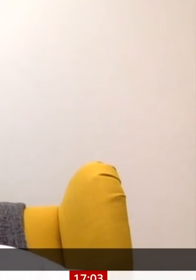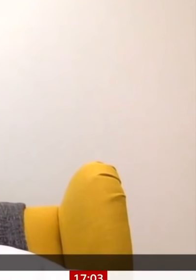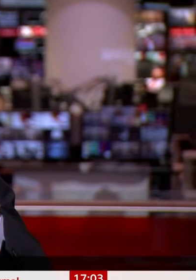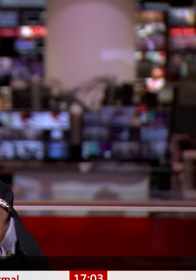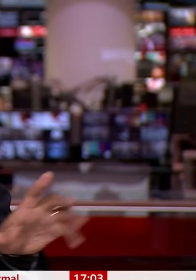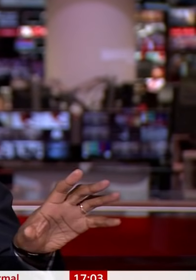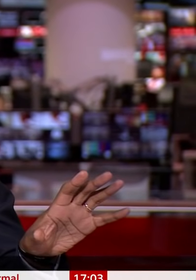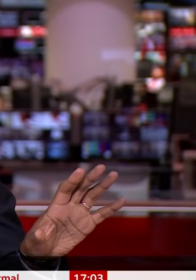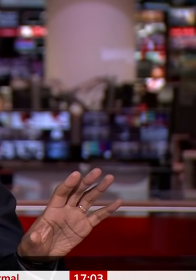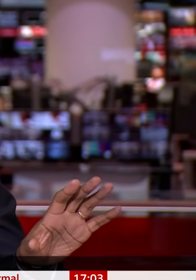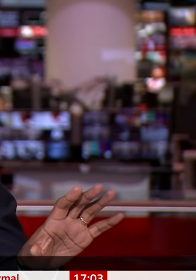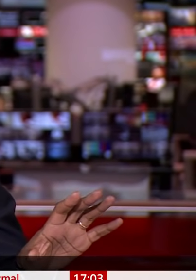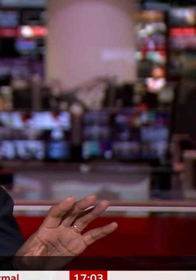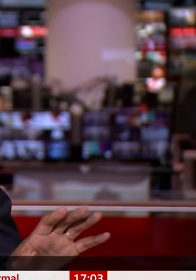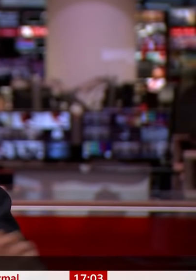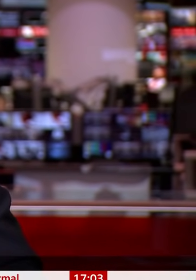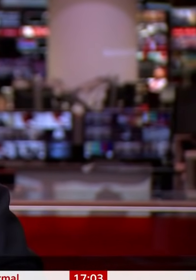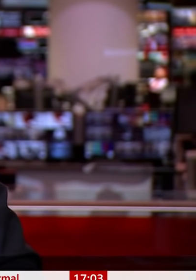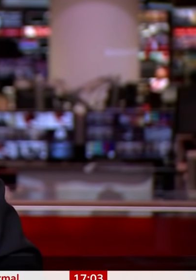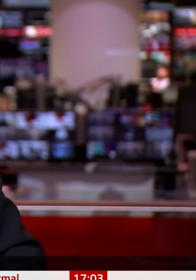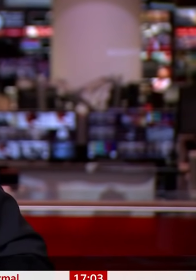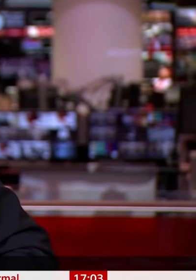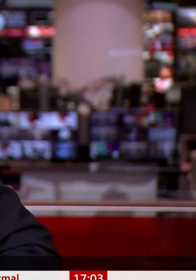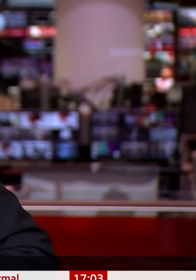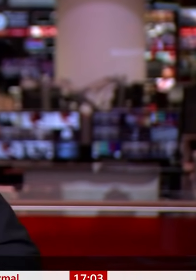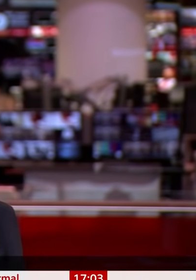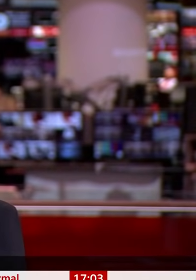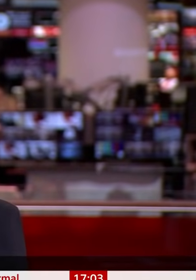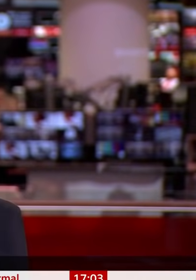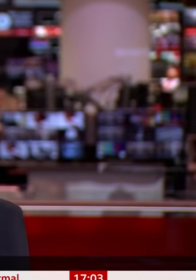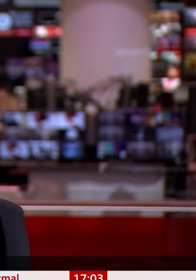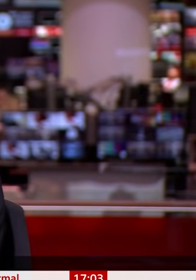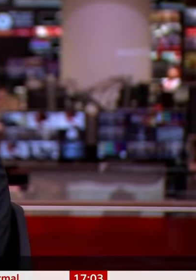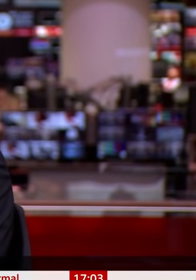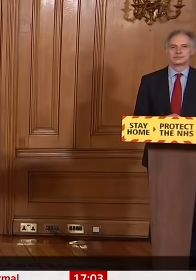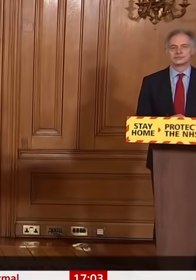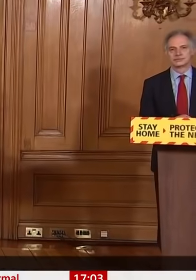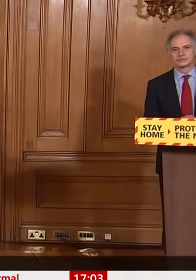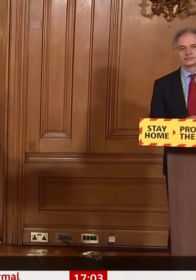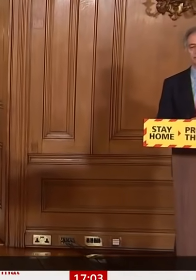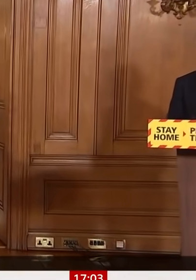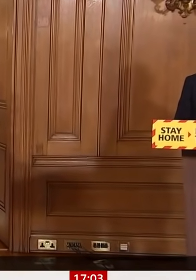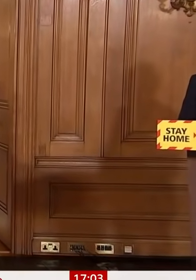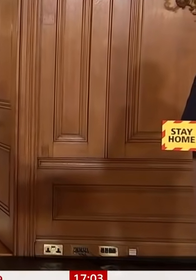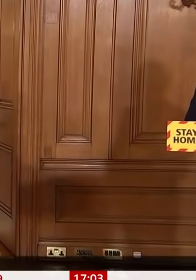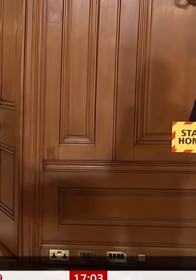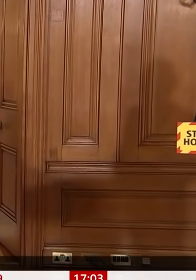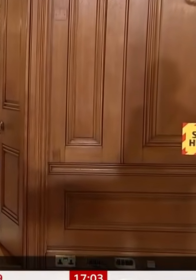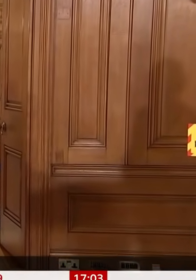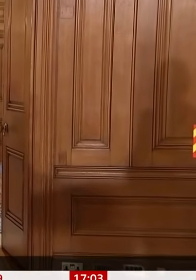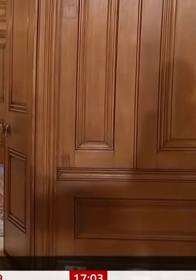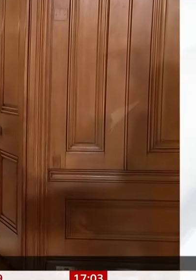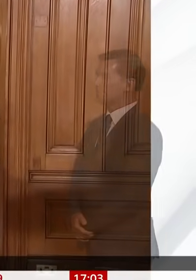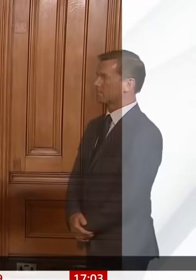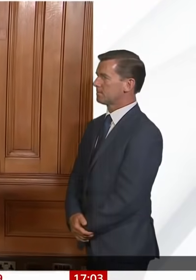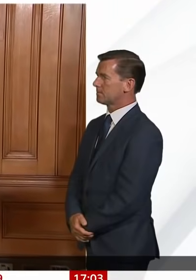he always possessed. Okay, we're going to break out of that. We're going to go straight to Downing Street and the daily coronavirus briefing. Coronavirus daily briefing. I'm joined by the